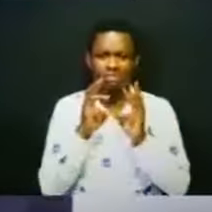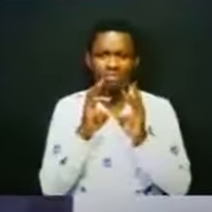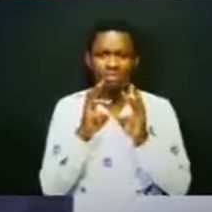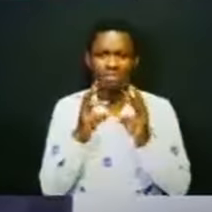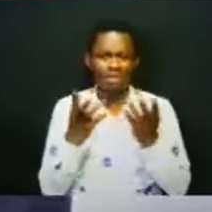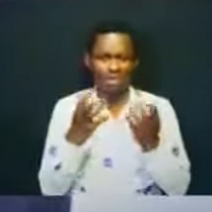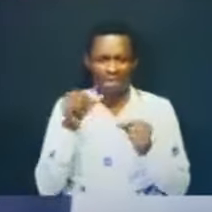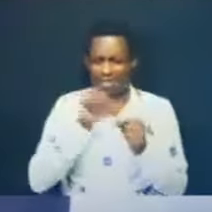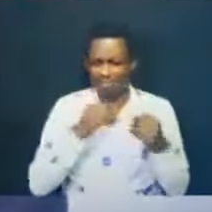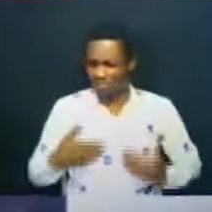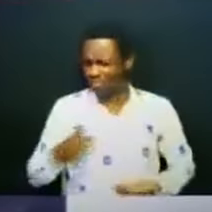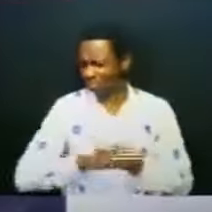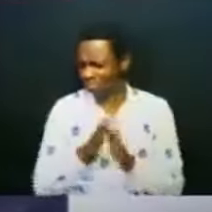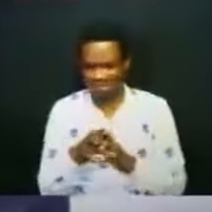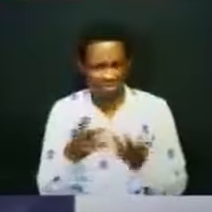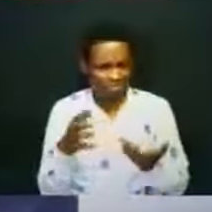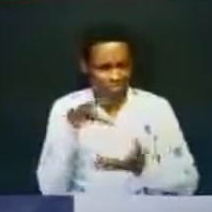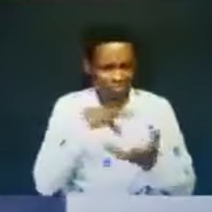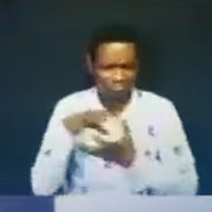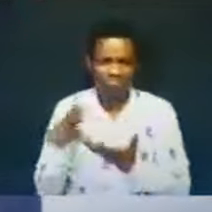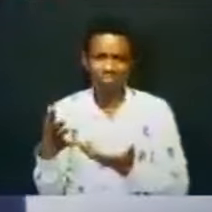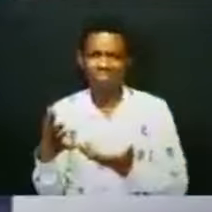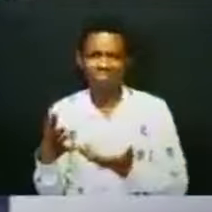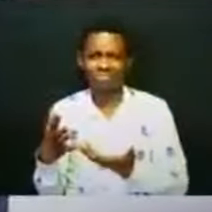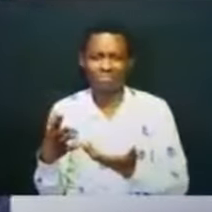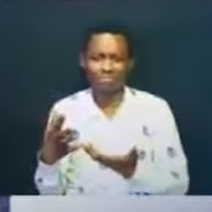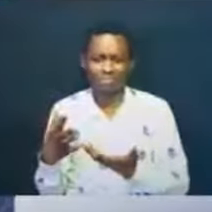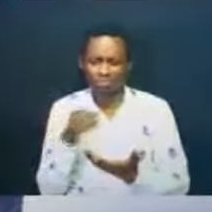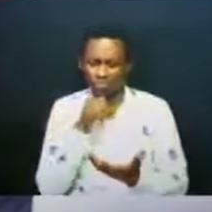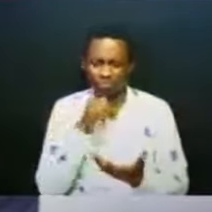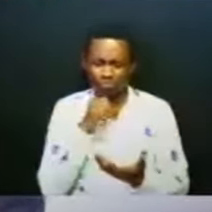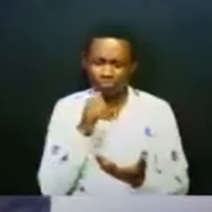Everybody was confused. Because it's not the day to weep or to cry.